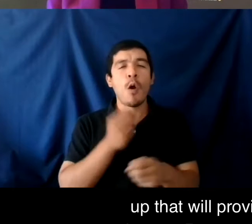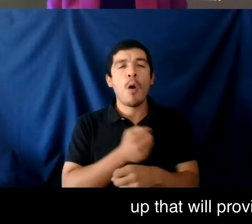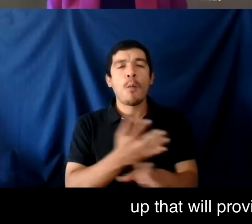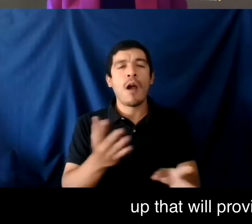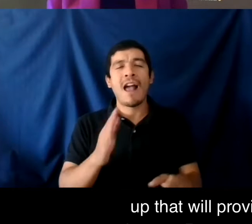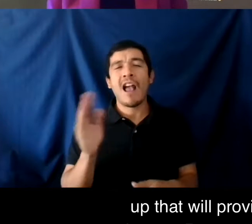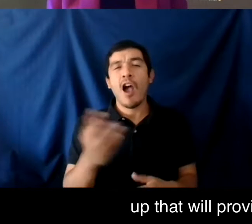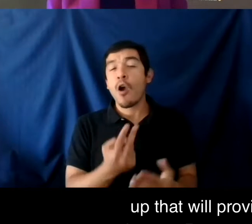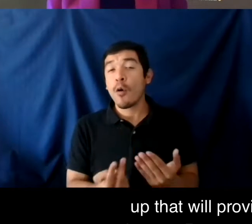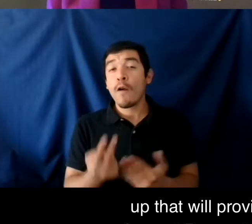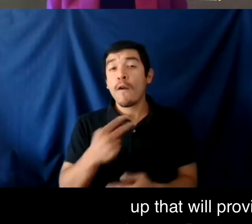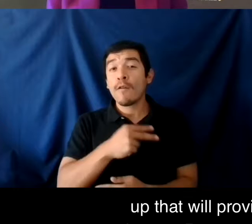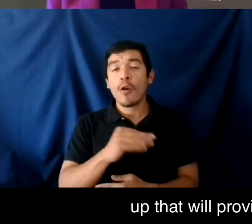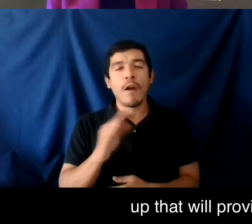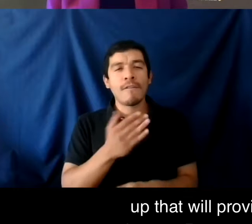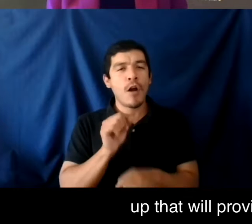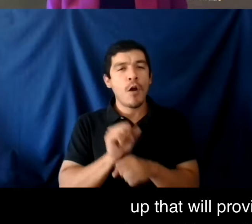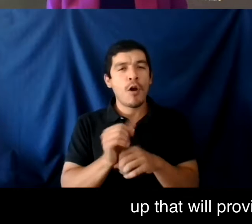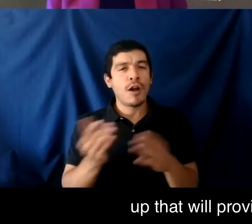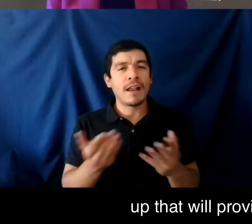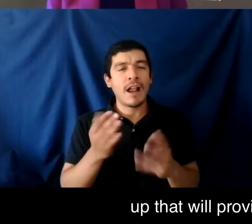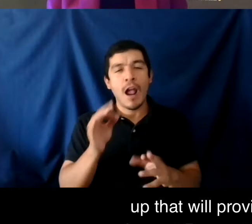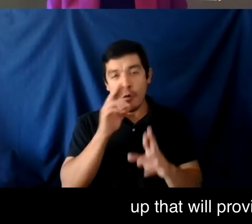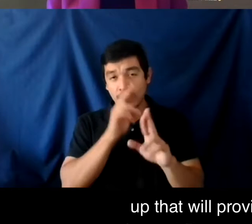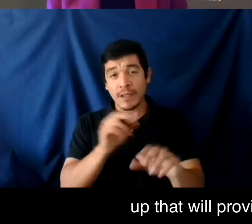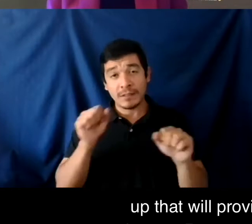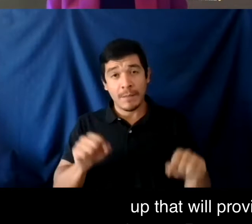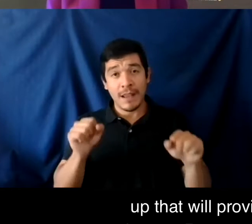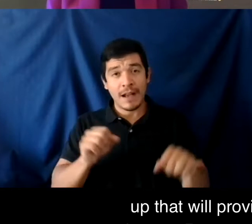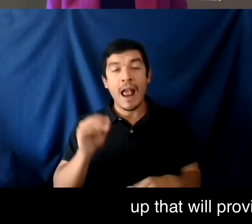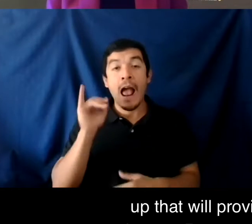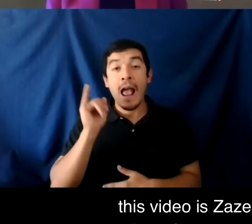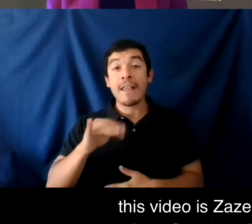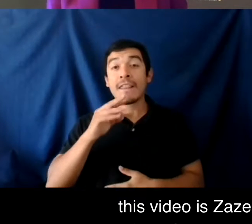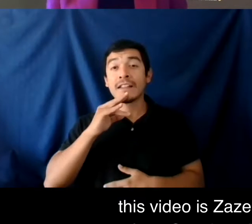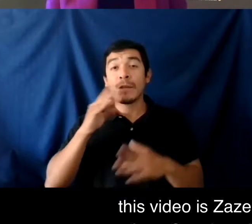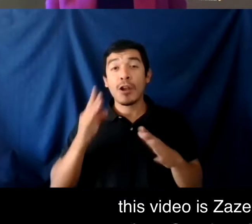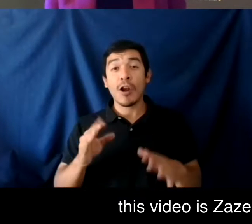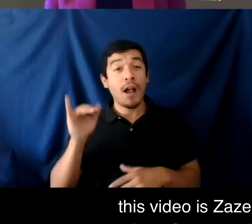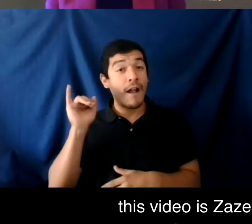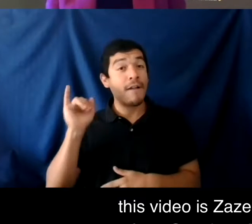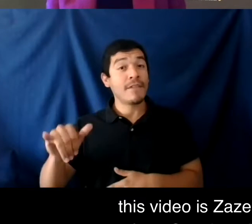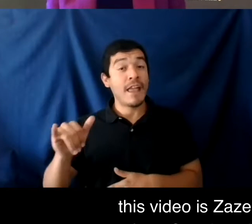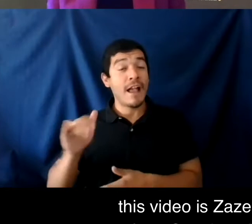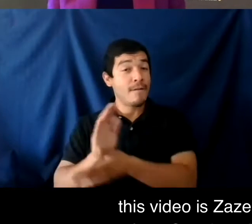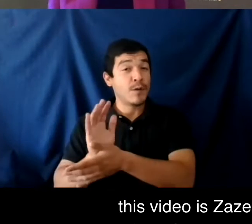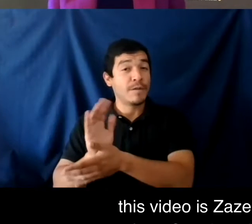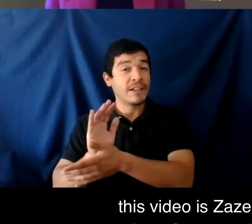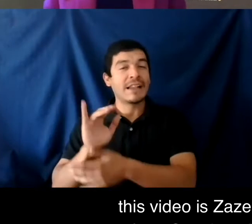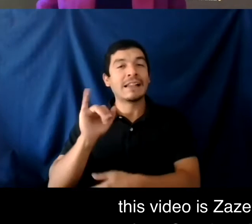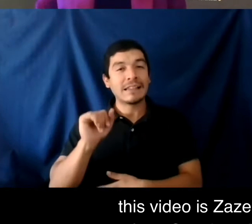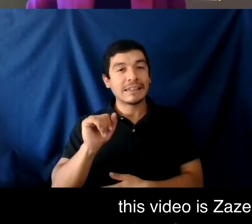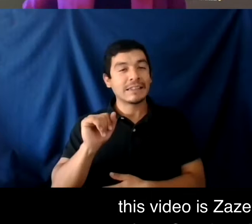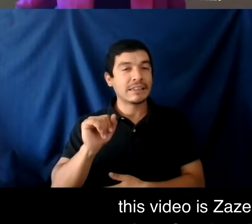overview of the work here at RespectAbility. And the narrator of this video